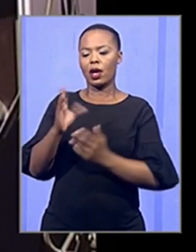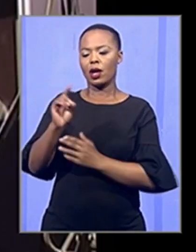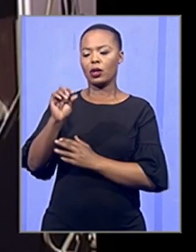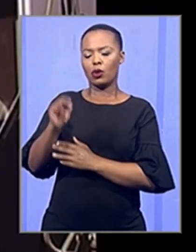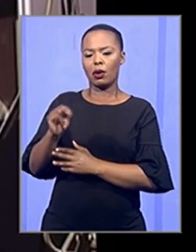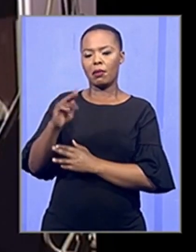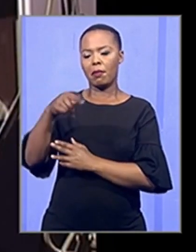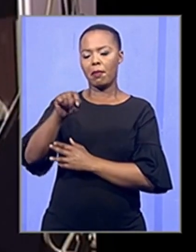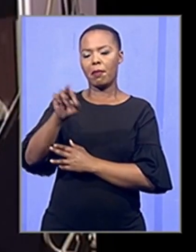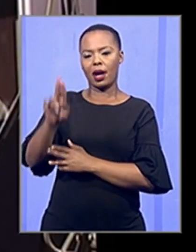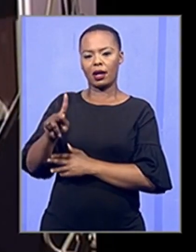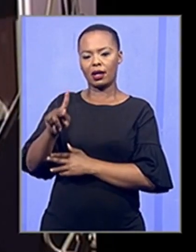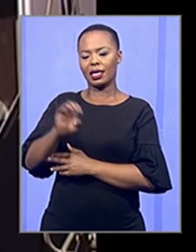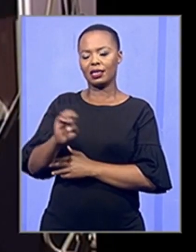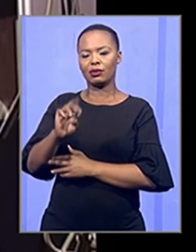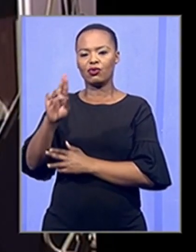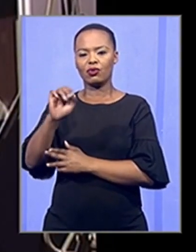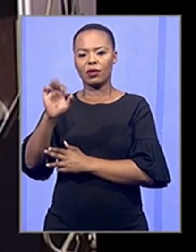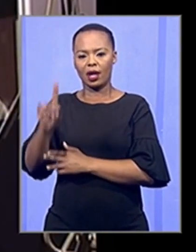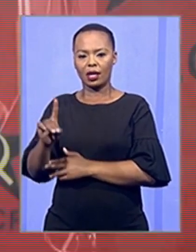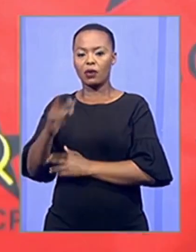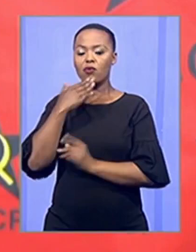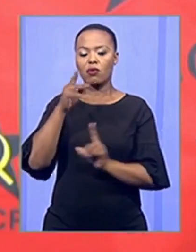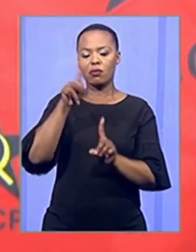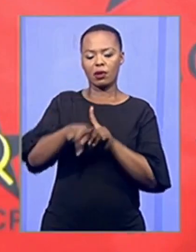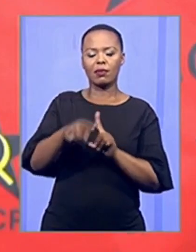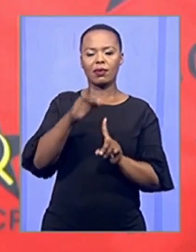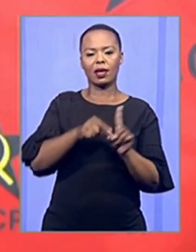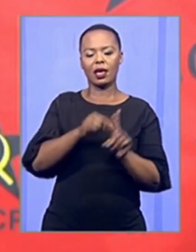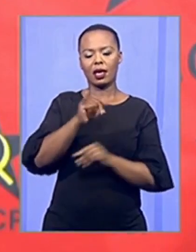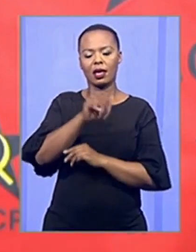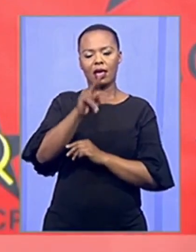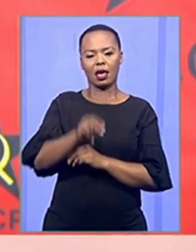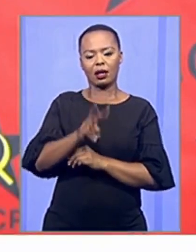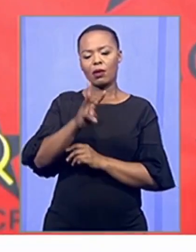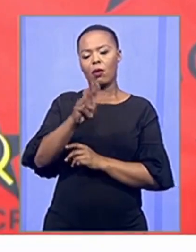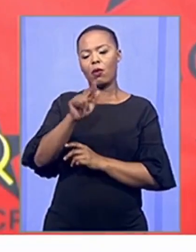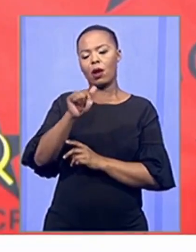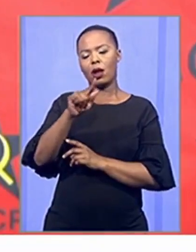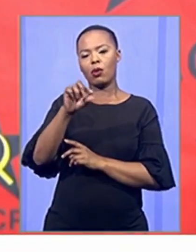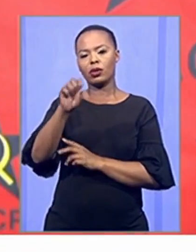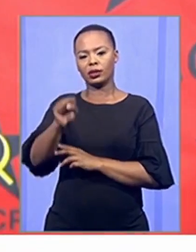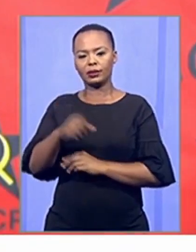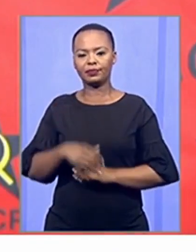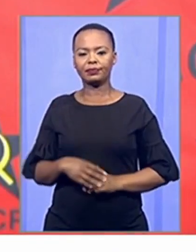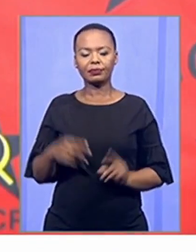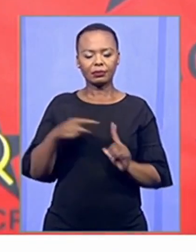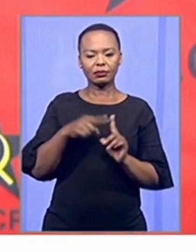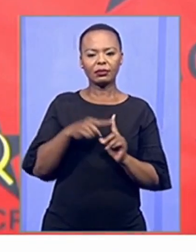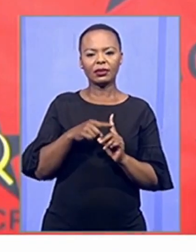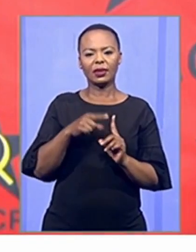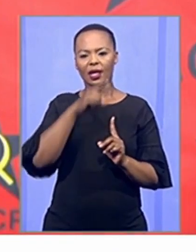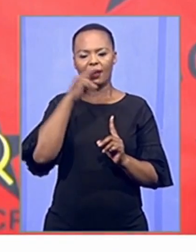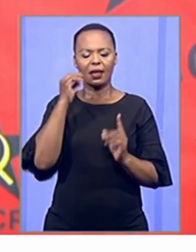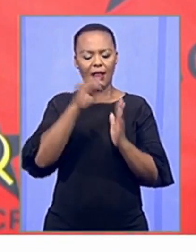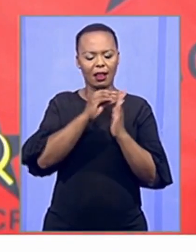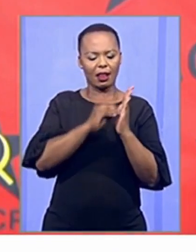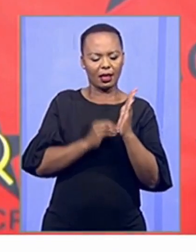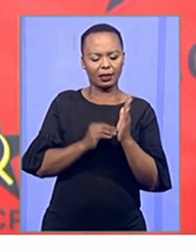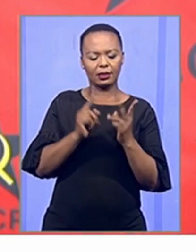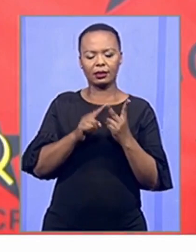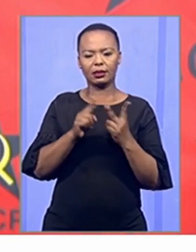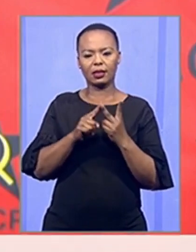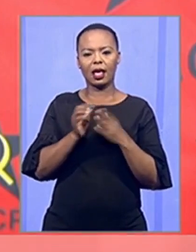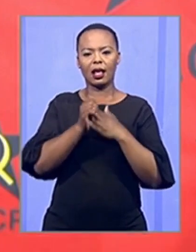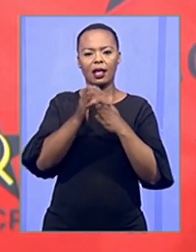kwa Eastrand mono Gauteng ke Janus Walus. Mrs. W always had a list and addresses of leaders,